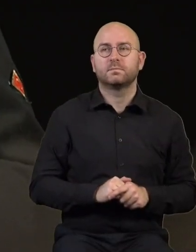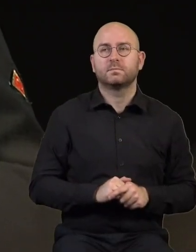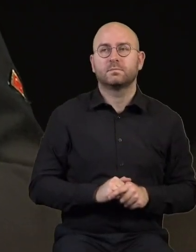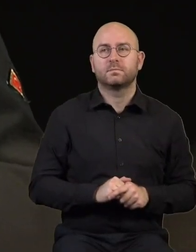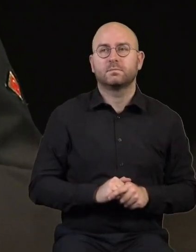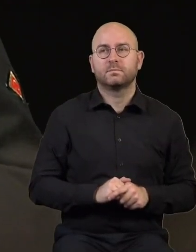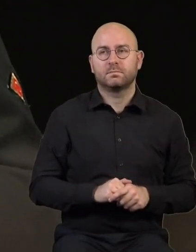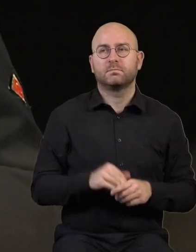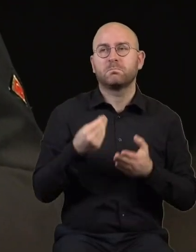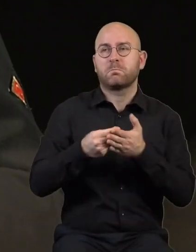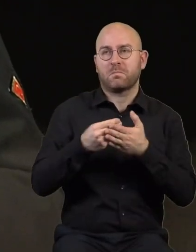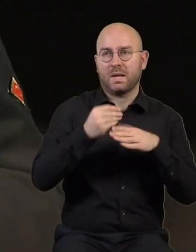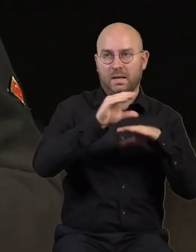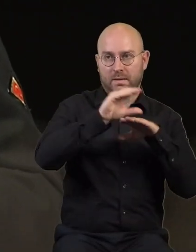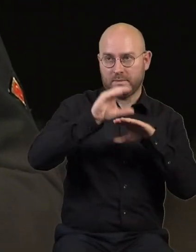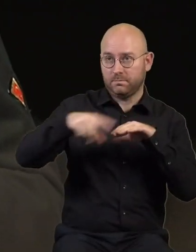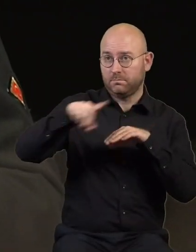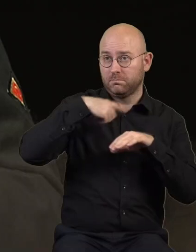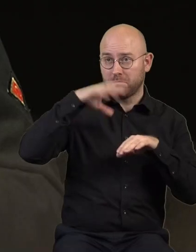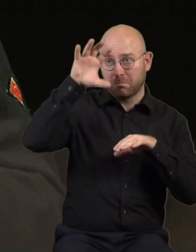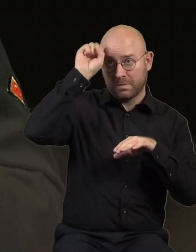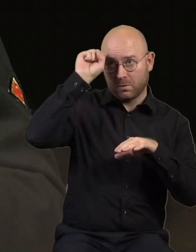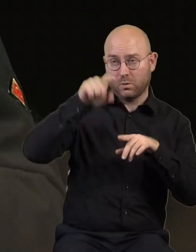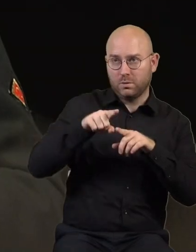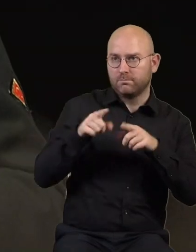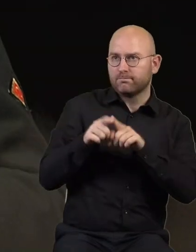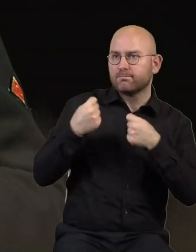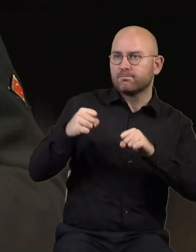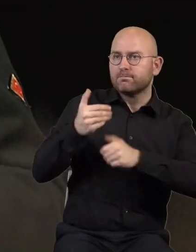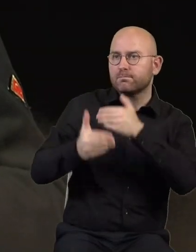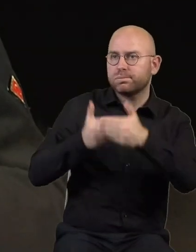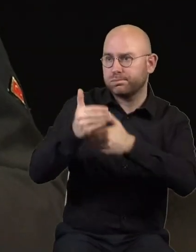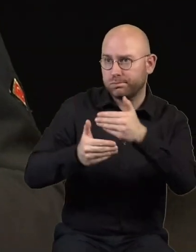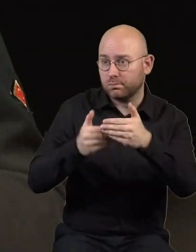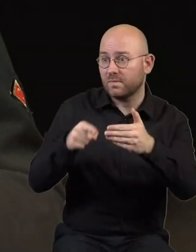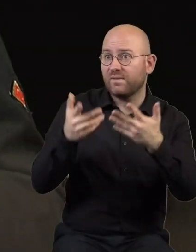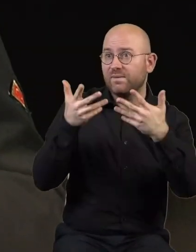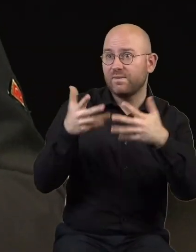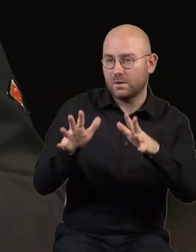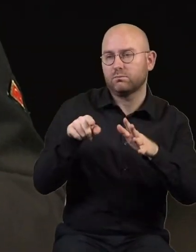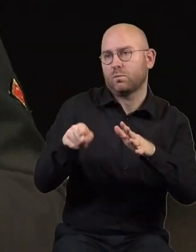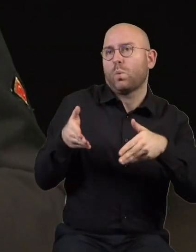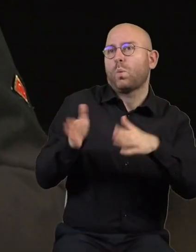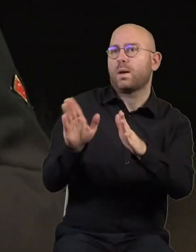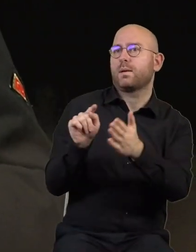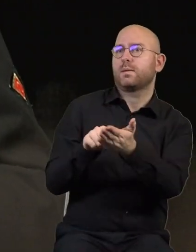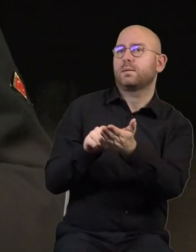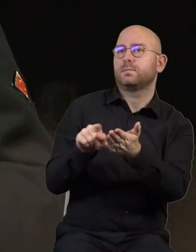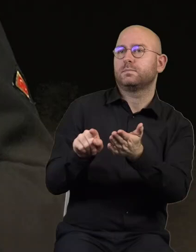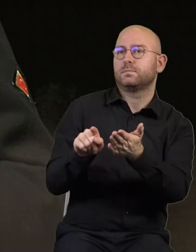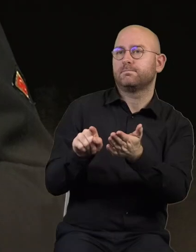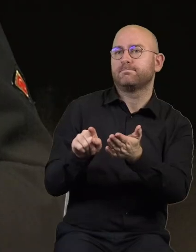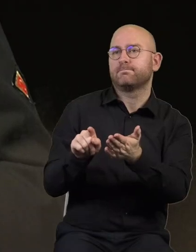our coordination. As I said, we talk to JSEC, we talk to the US, but